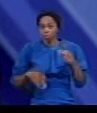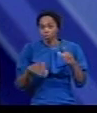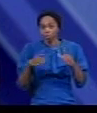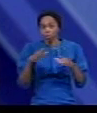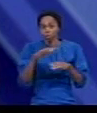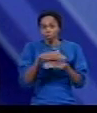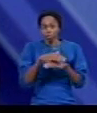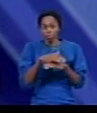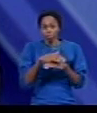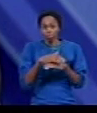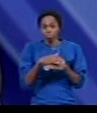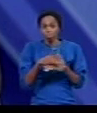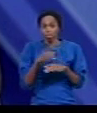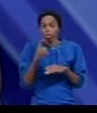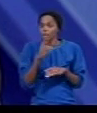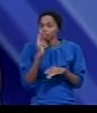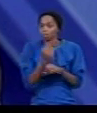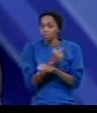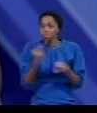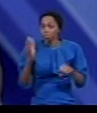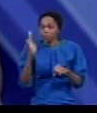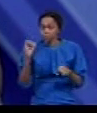saved by grace,